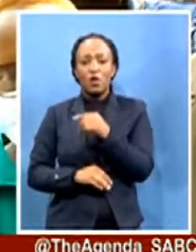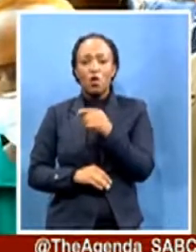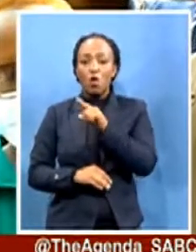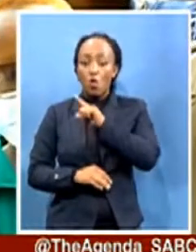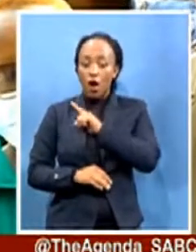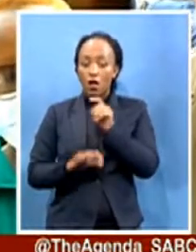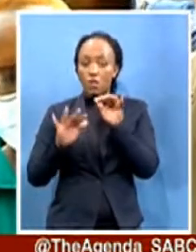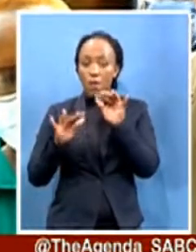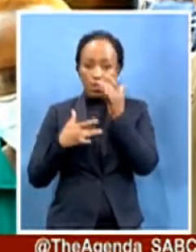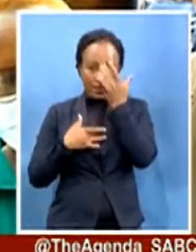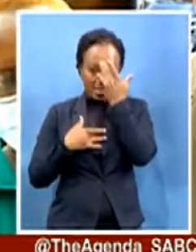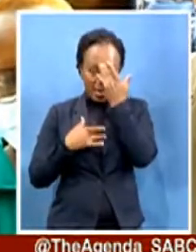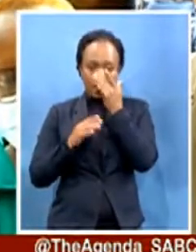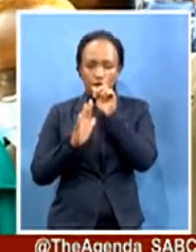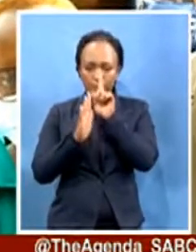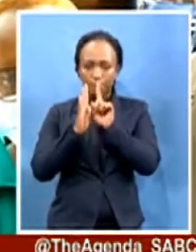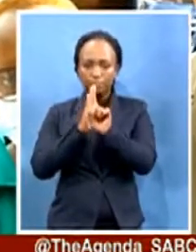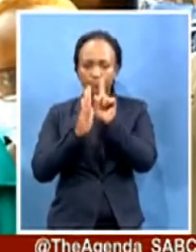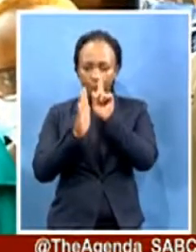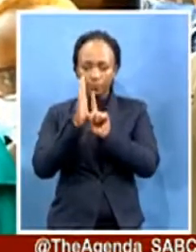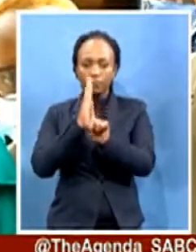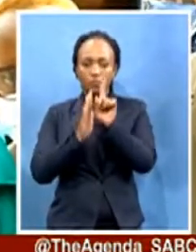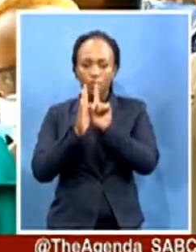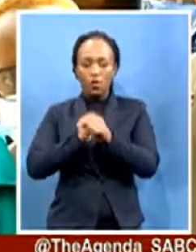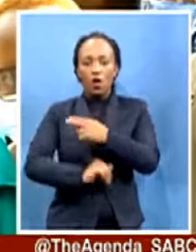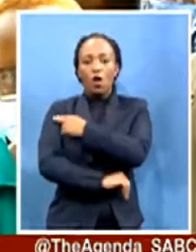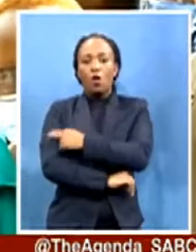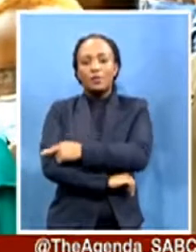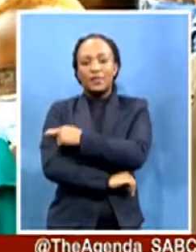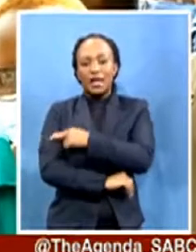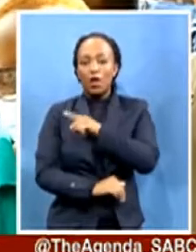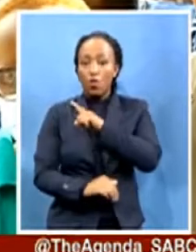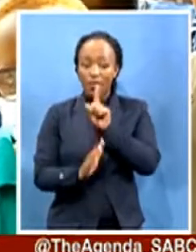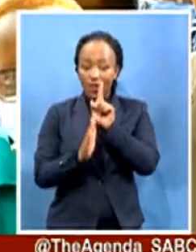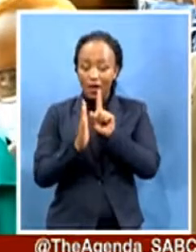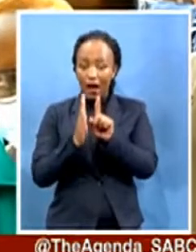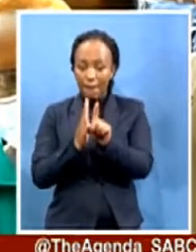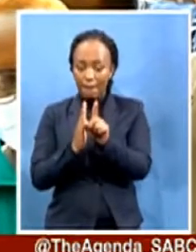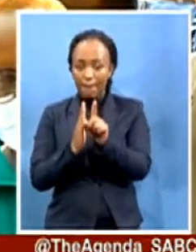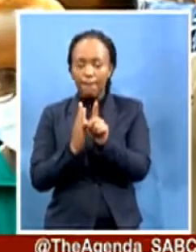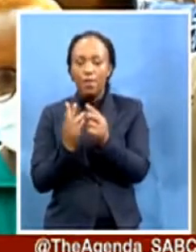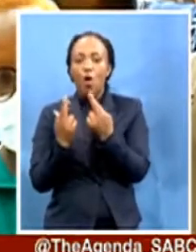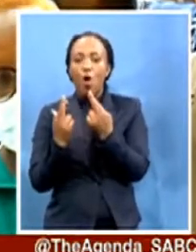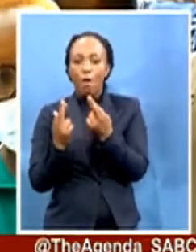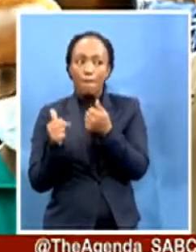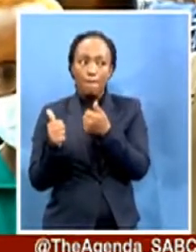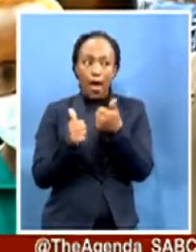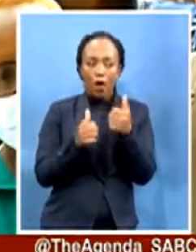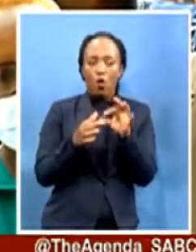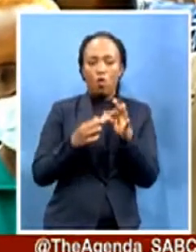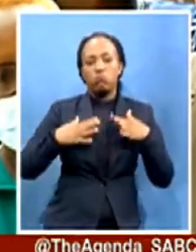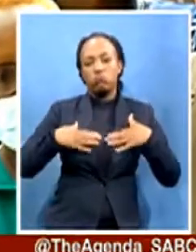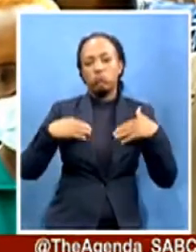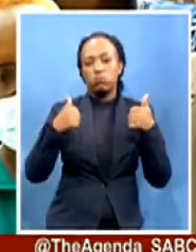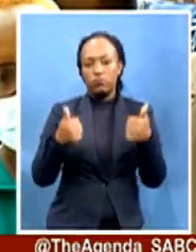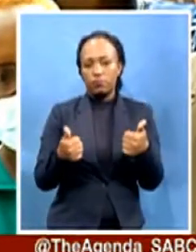come here with the hope that when they go home they will be better than when they came. And all of us get happy